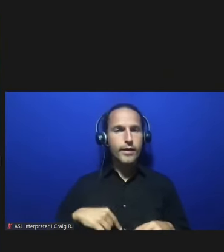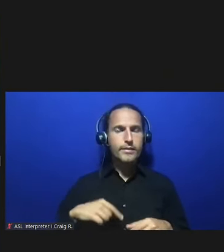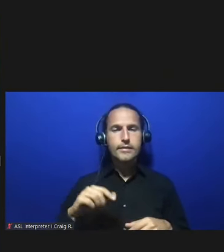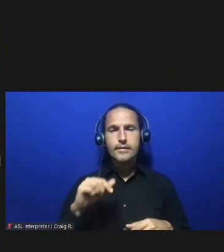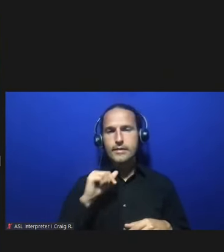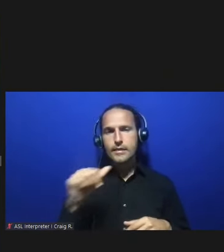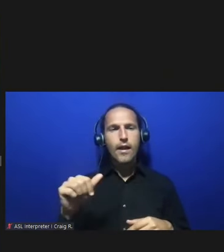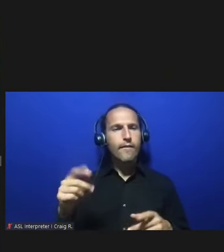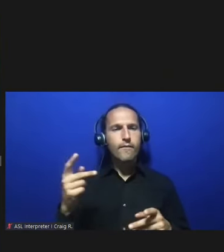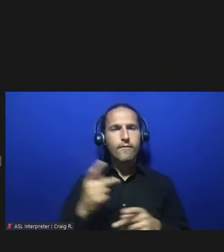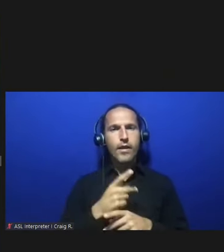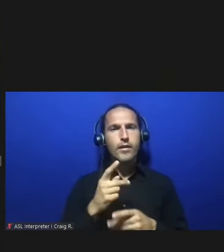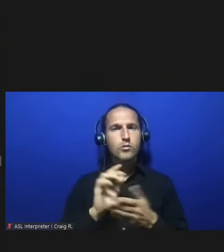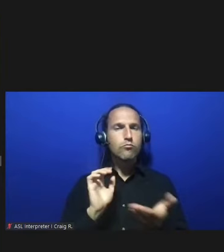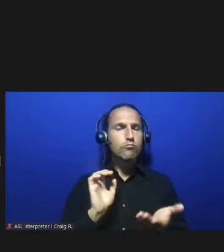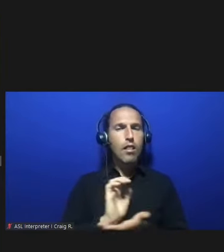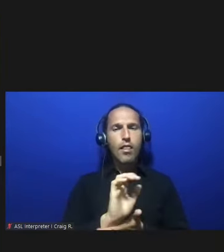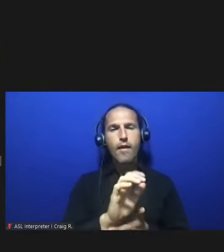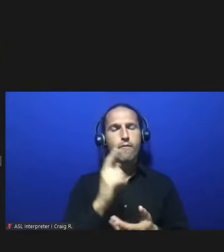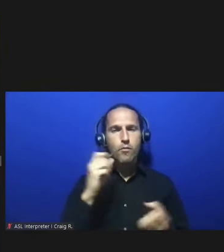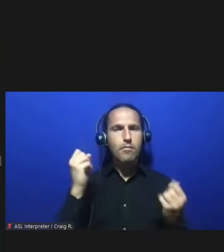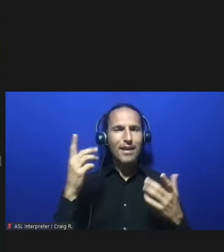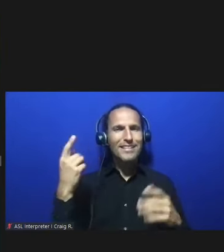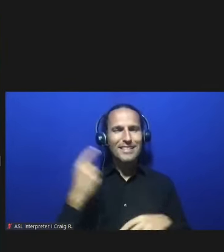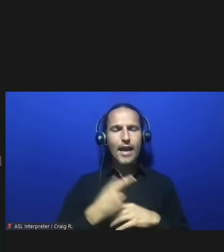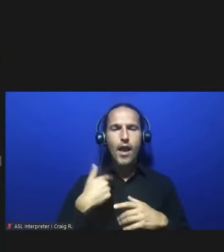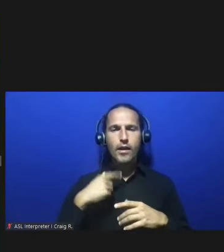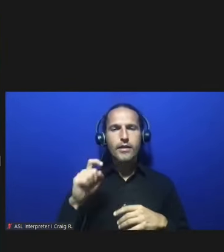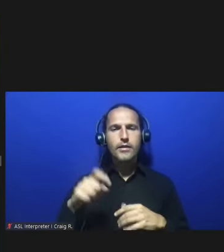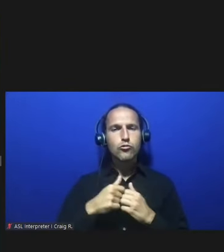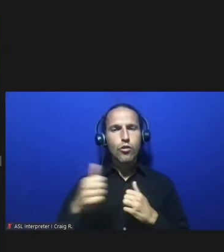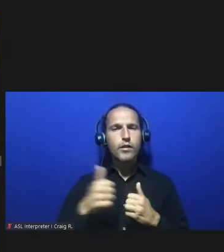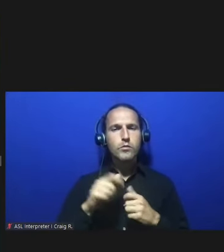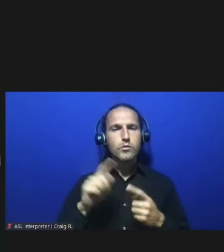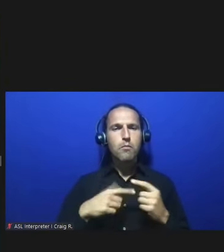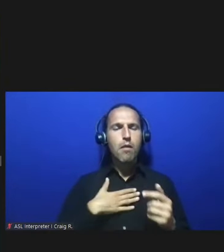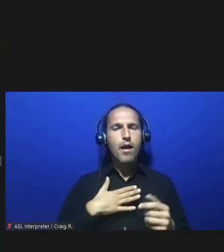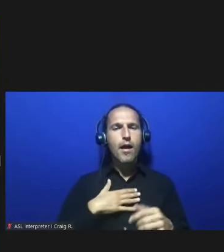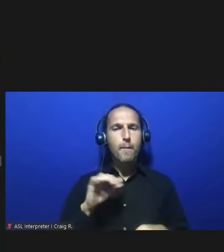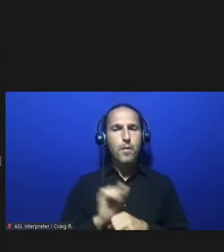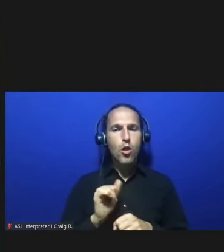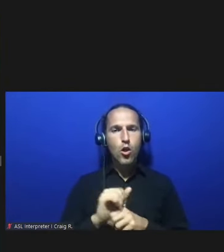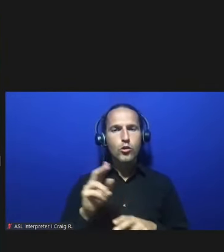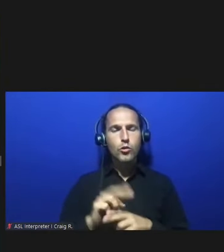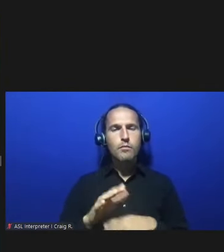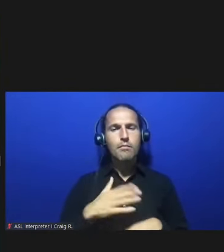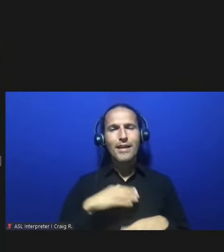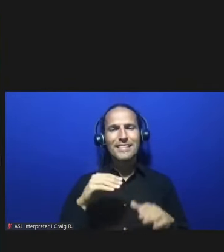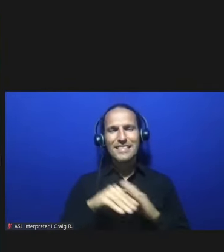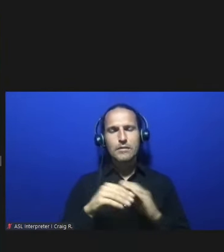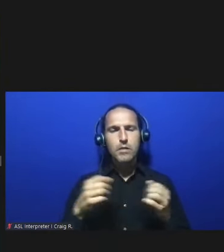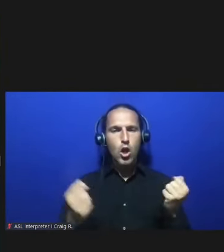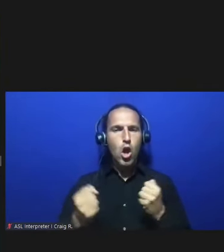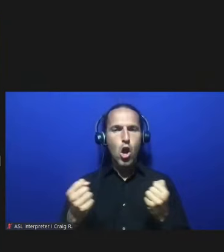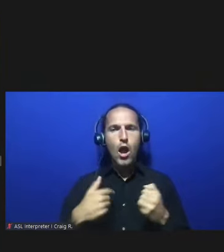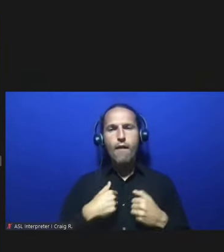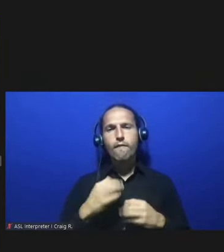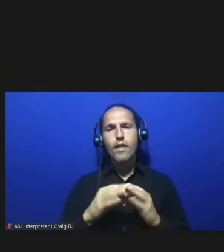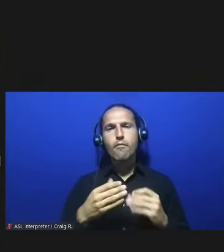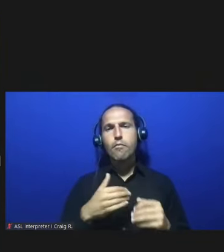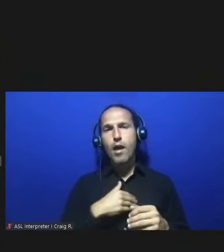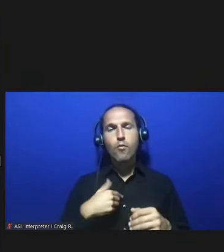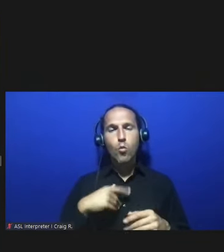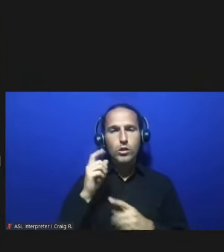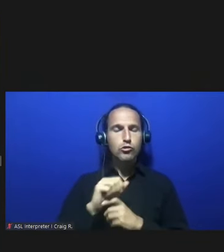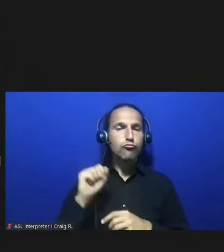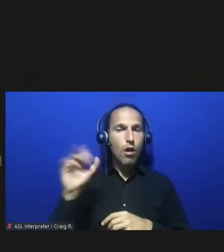plowed for days, I do require transportation to my employer using my accessible car. I have family members who will drop me